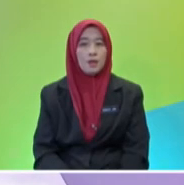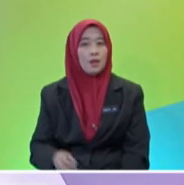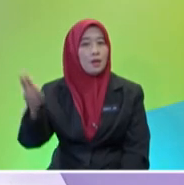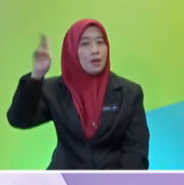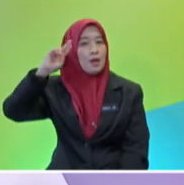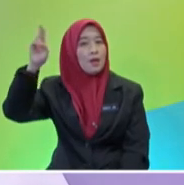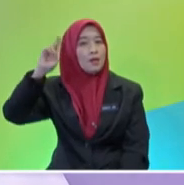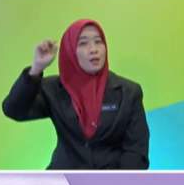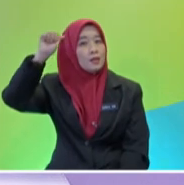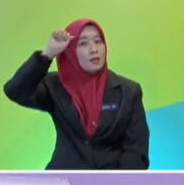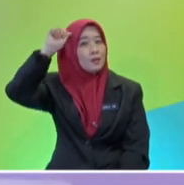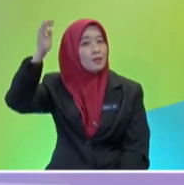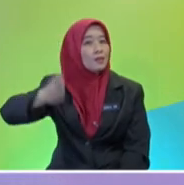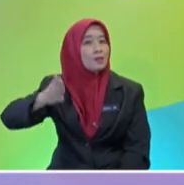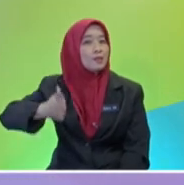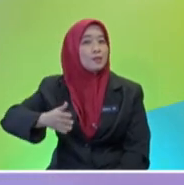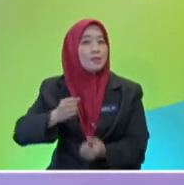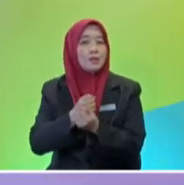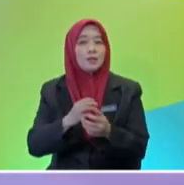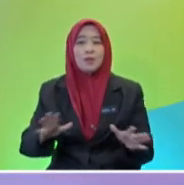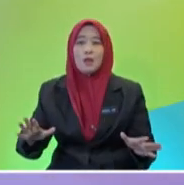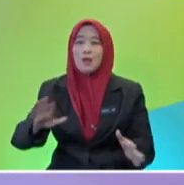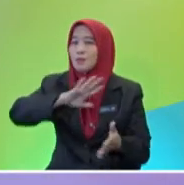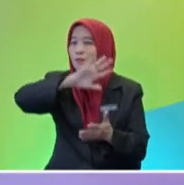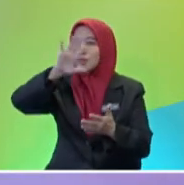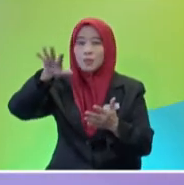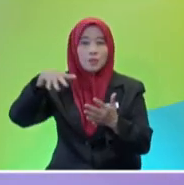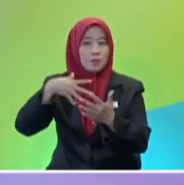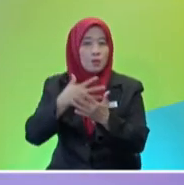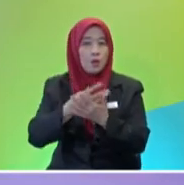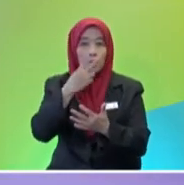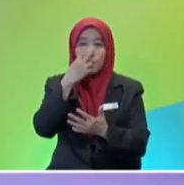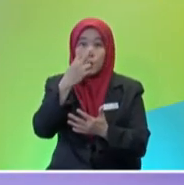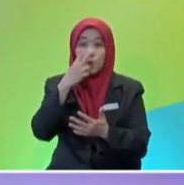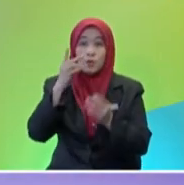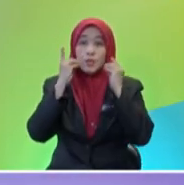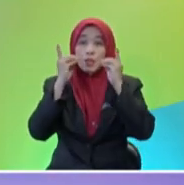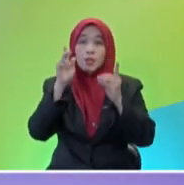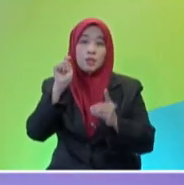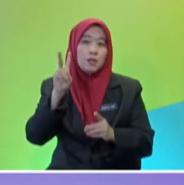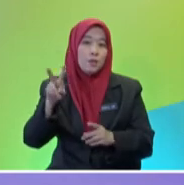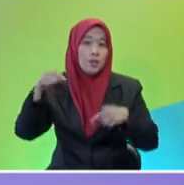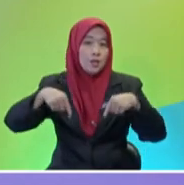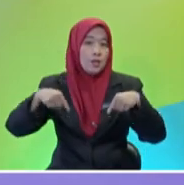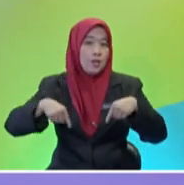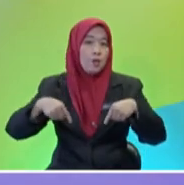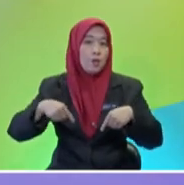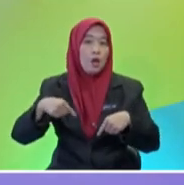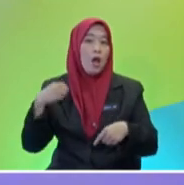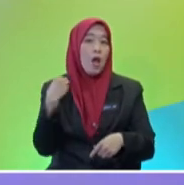Hello, assalamualaikum, salam sejahtera everyone. You're watching DidikTV KPM here for our